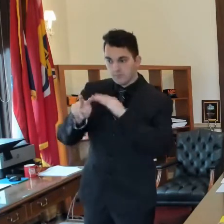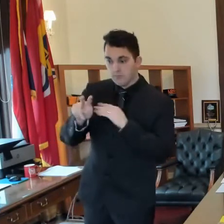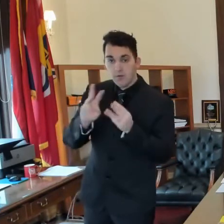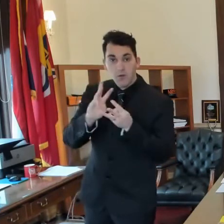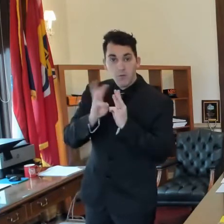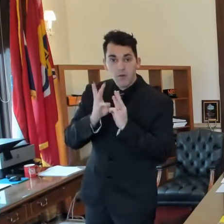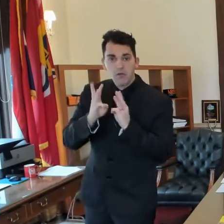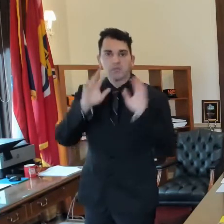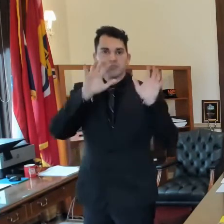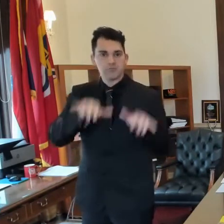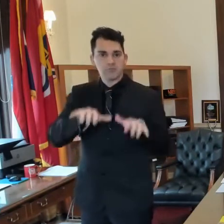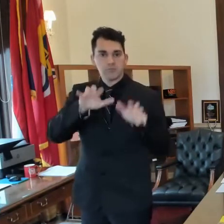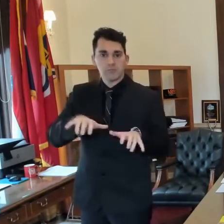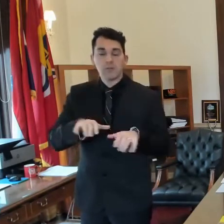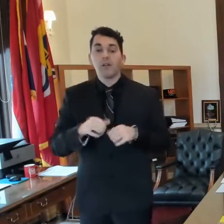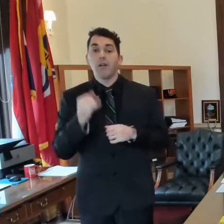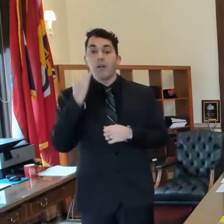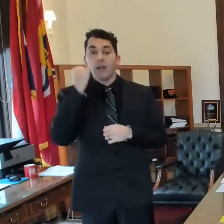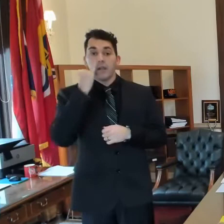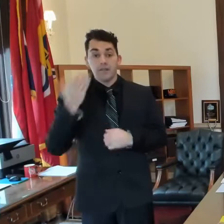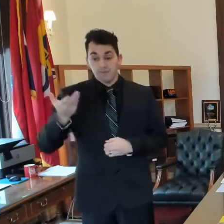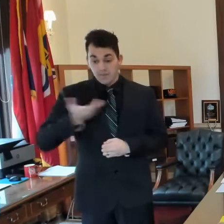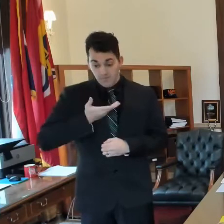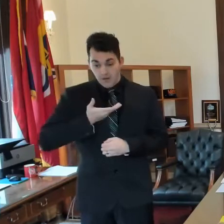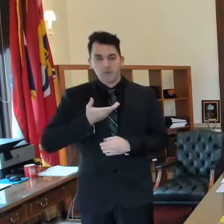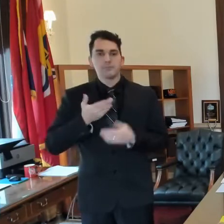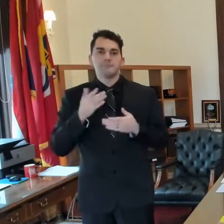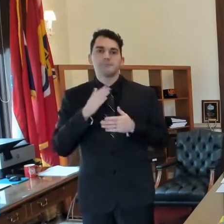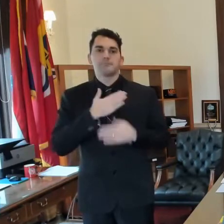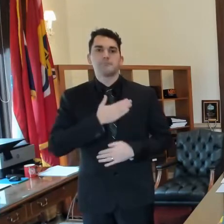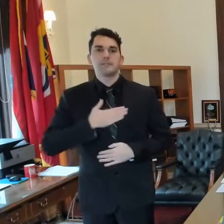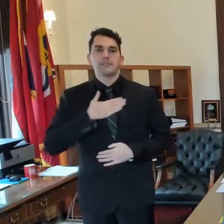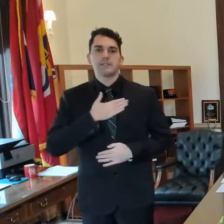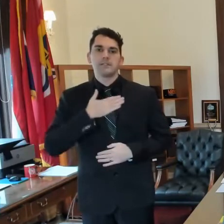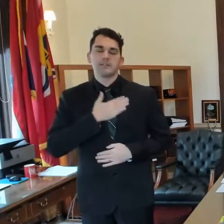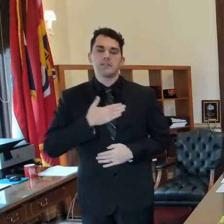an appointment quickly, show up for your appointment, and